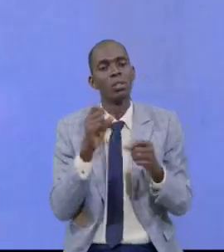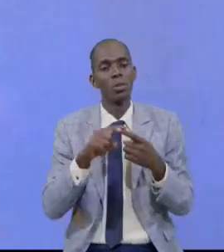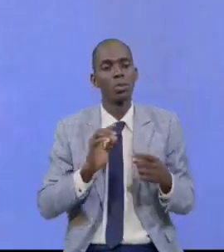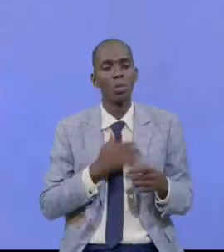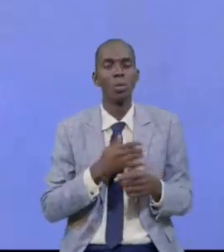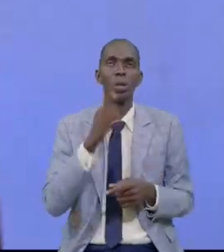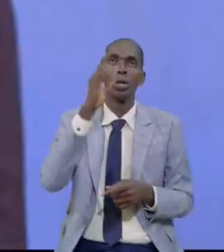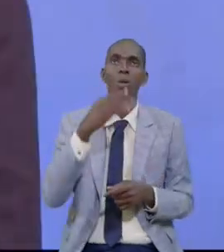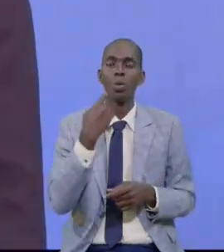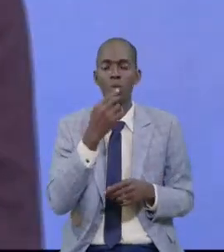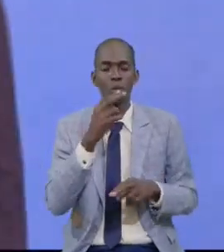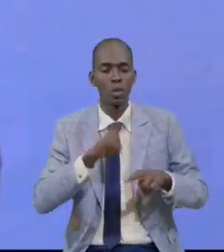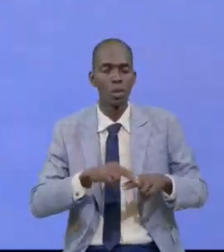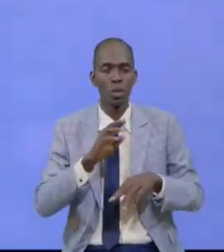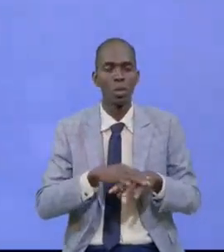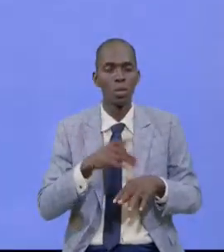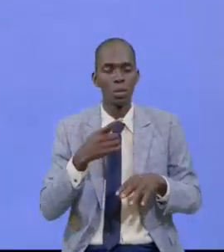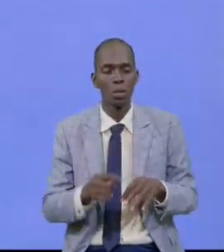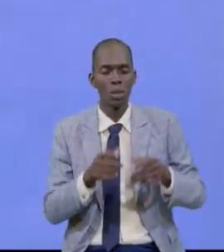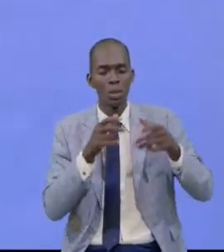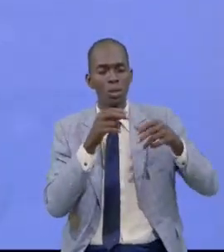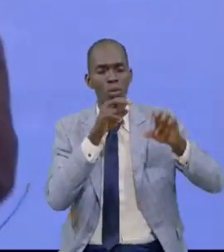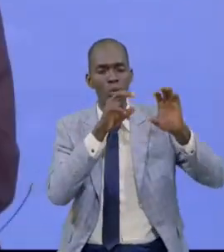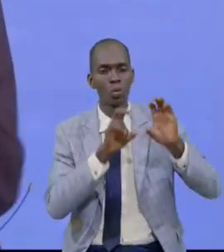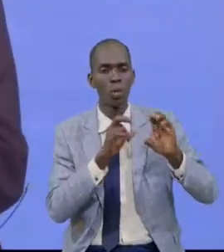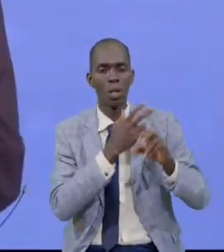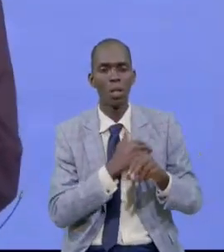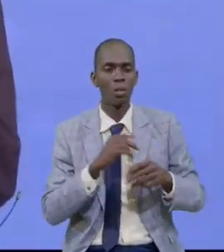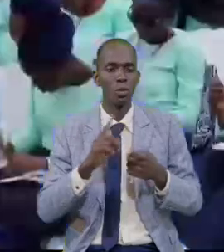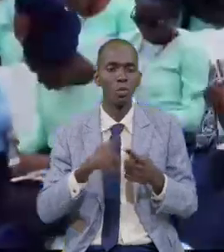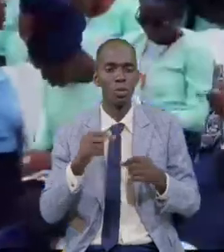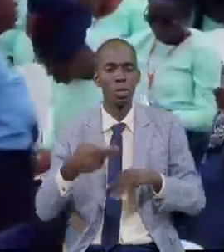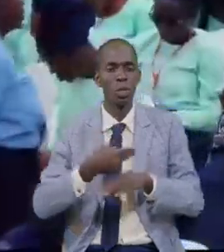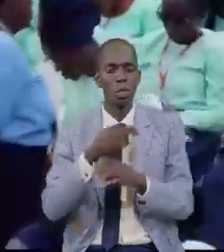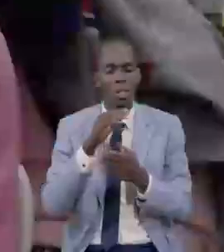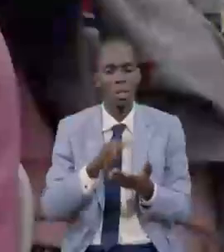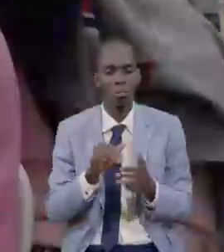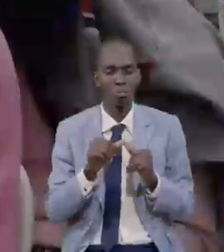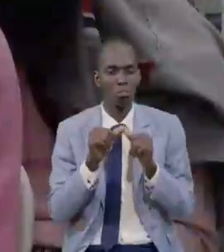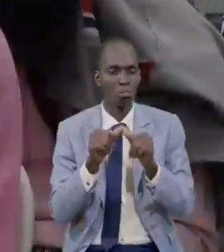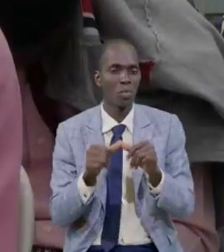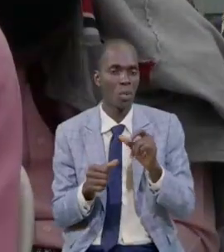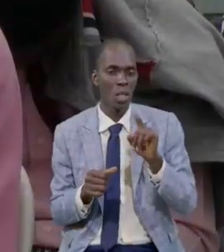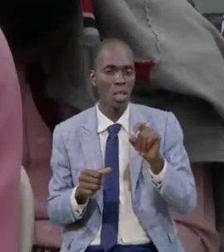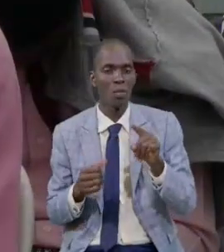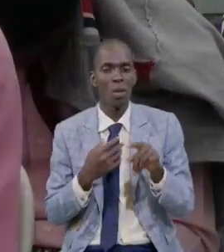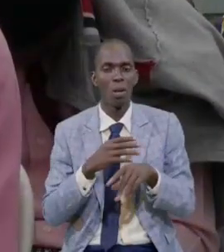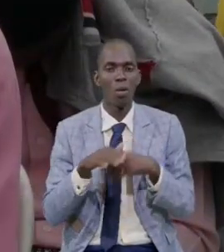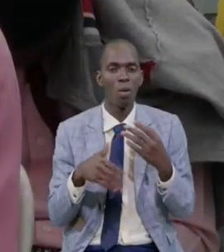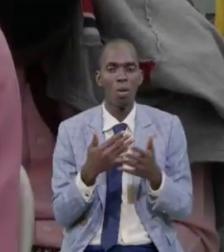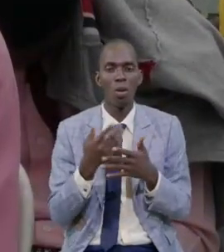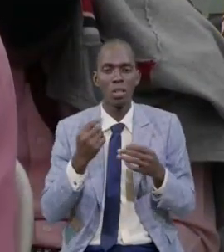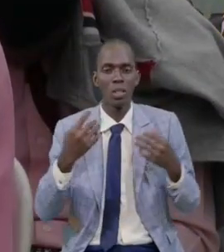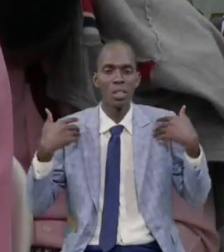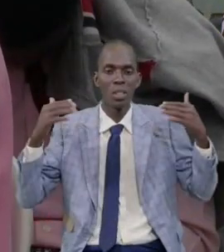throne and unto the Lamb. And then in verse 11, and all the angels that